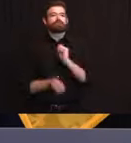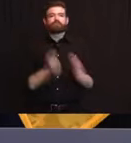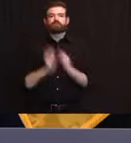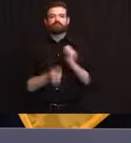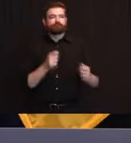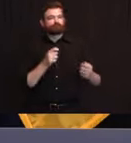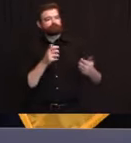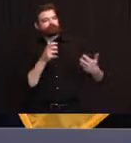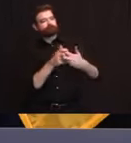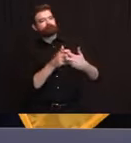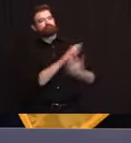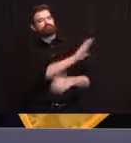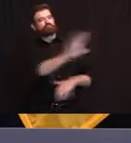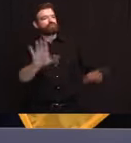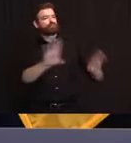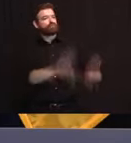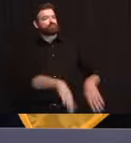afternoon. Good afternoon.